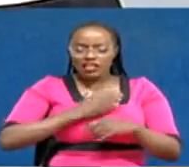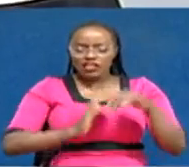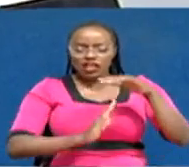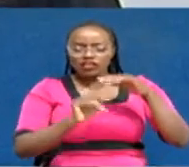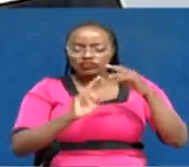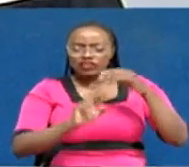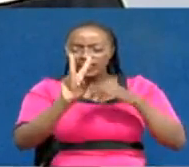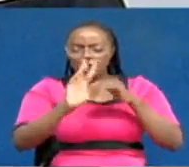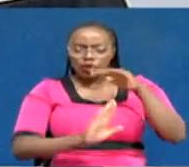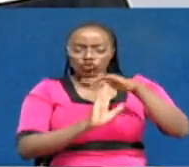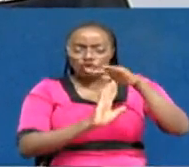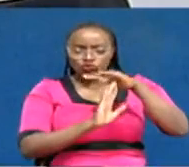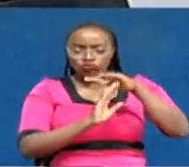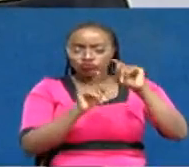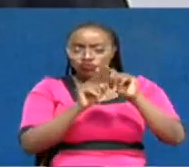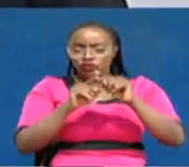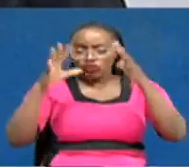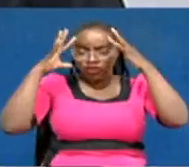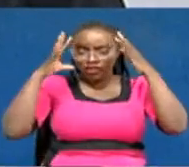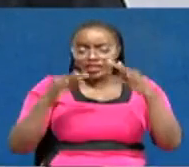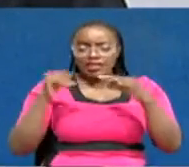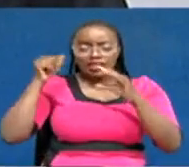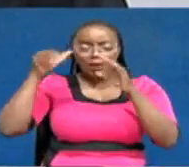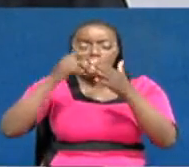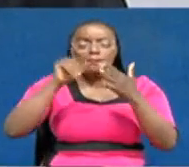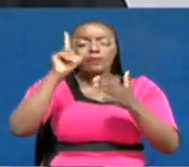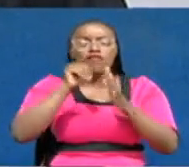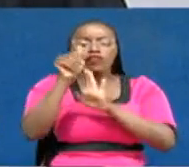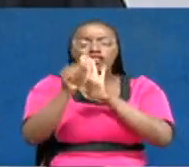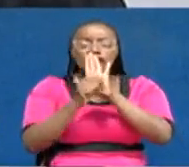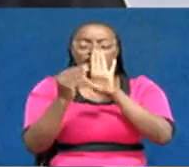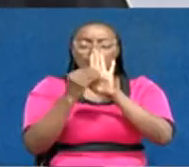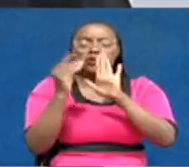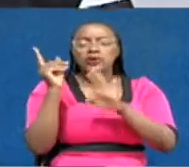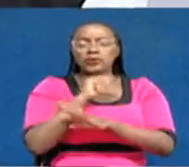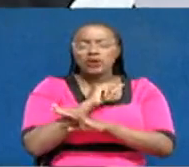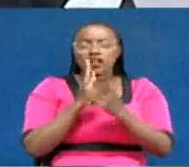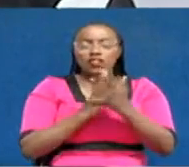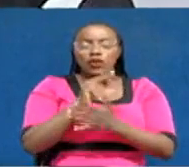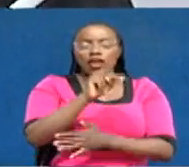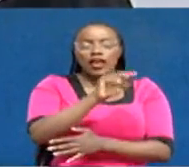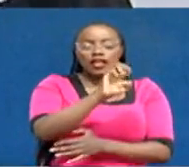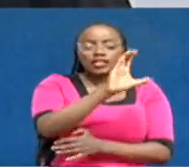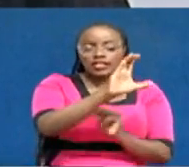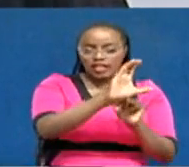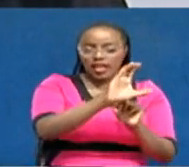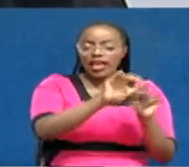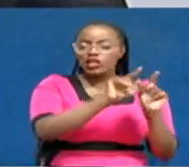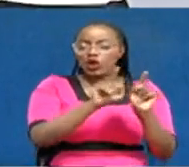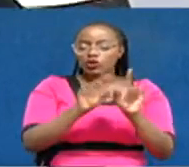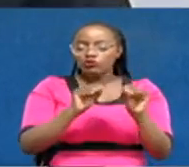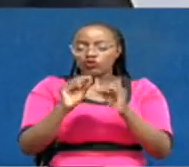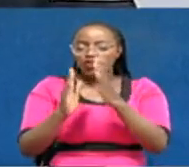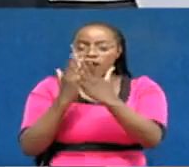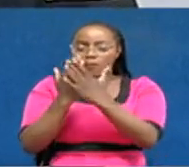highest decision-making organ of a party. It approves the agenda that has been put forth by the NEC, and it thrashes